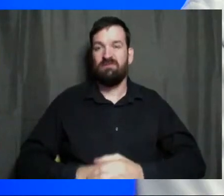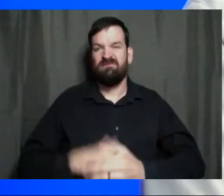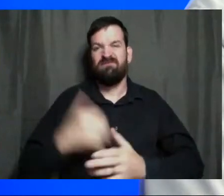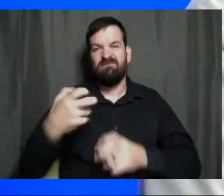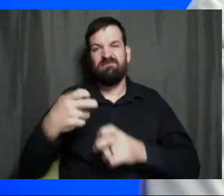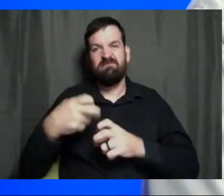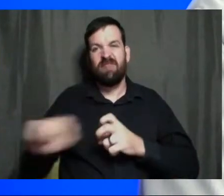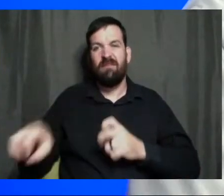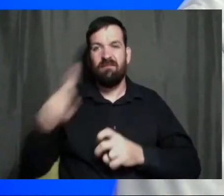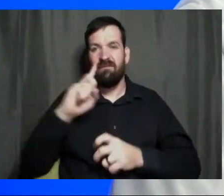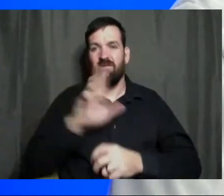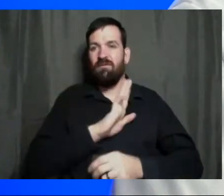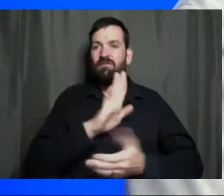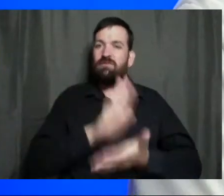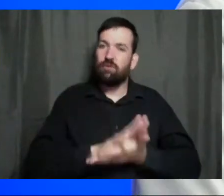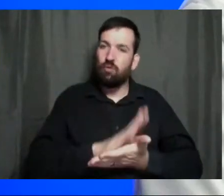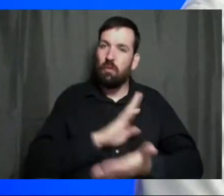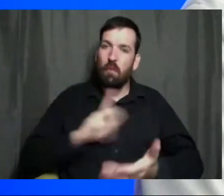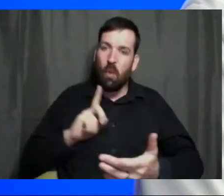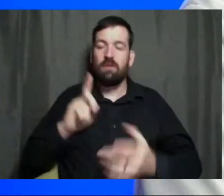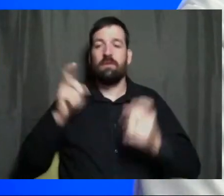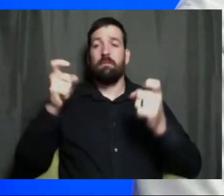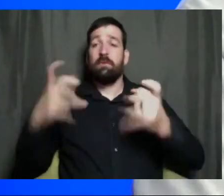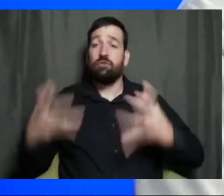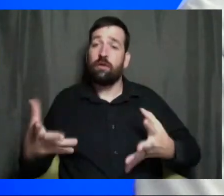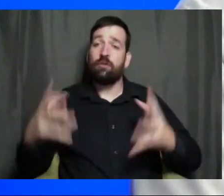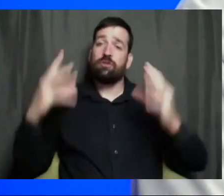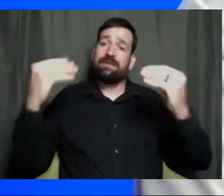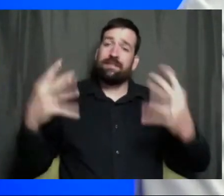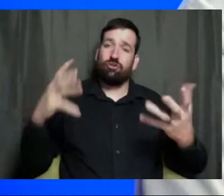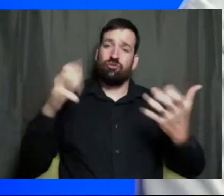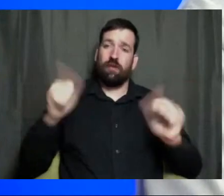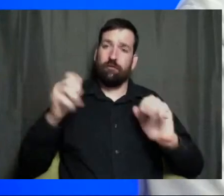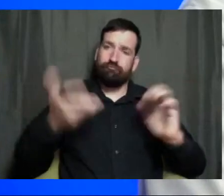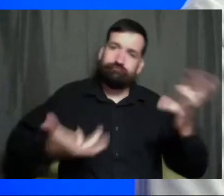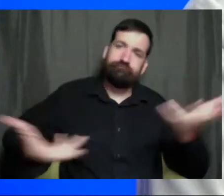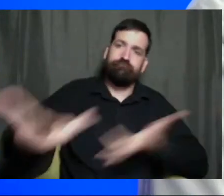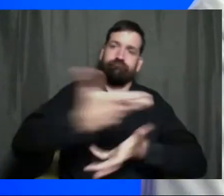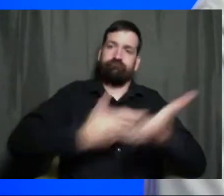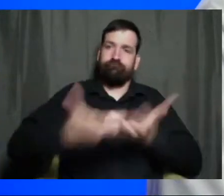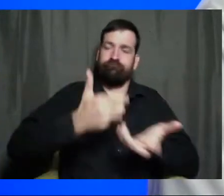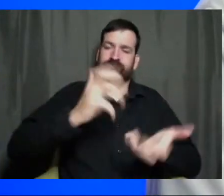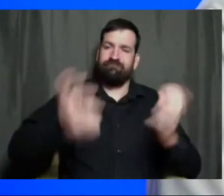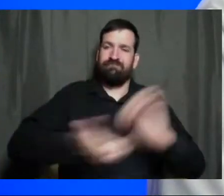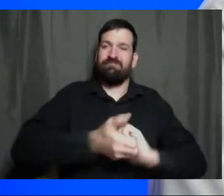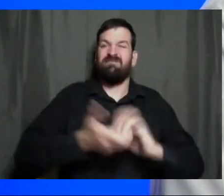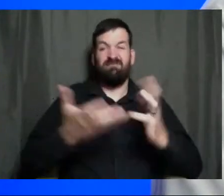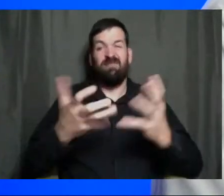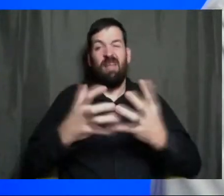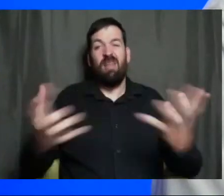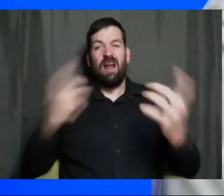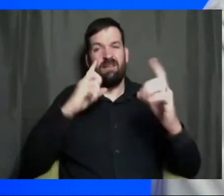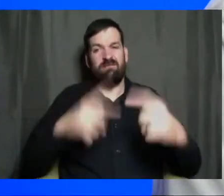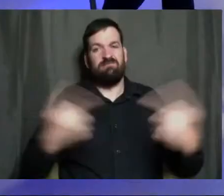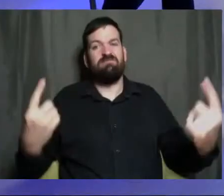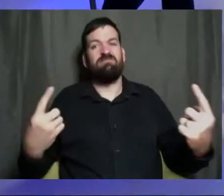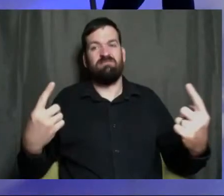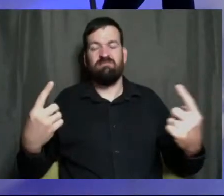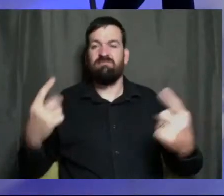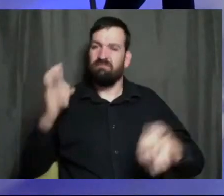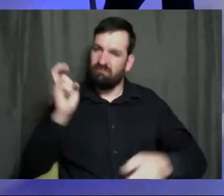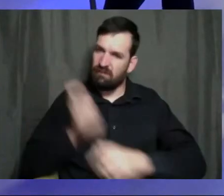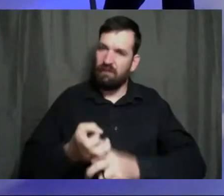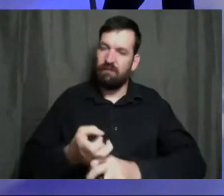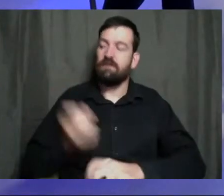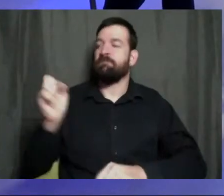boards, administrators, and teachers to work together, and there's been a lot of divisiveness through that. So it's been a tough time. But tough and